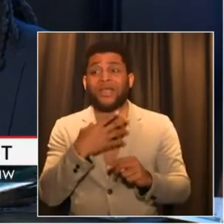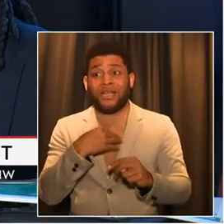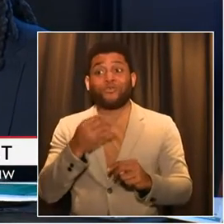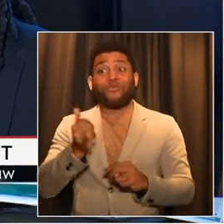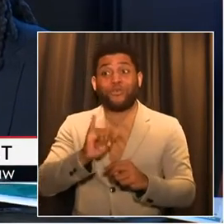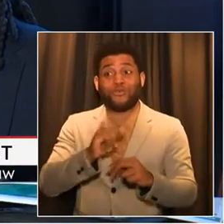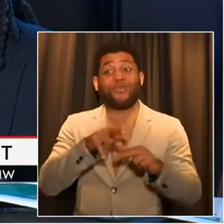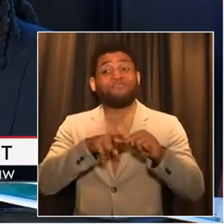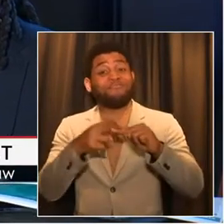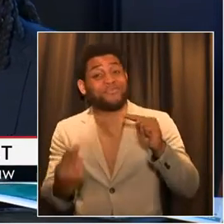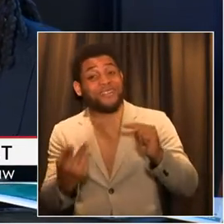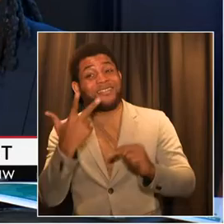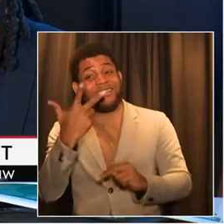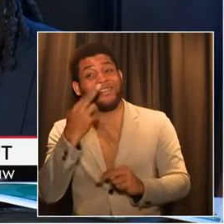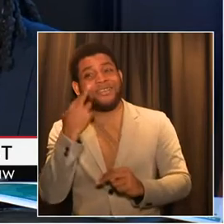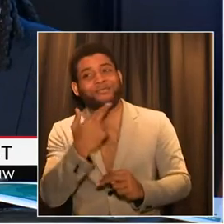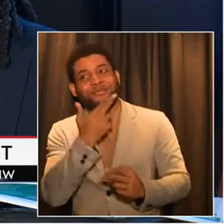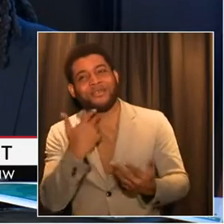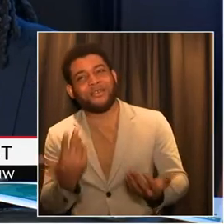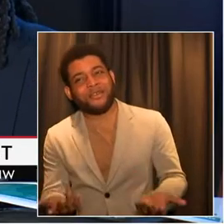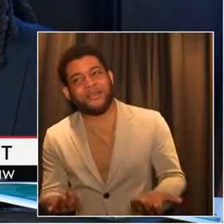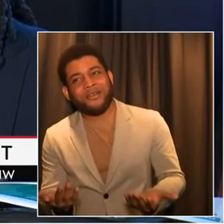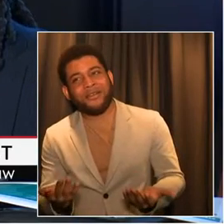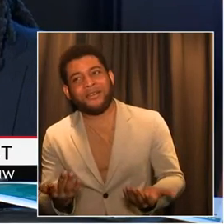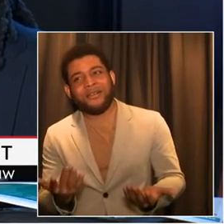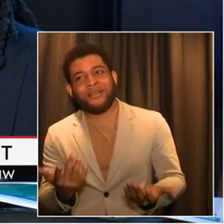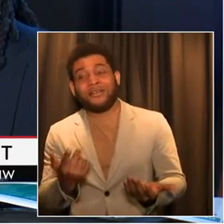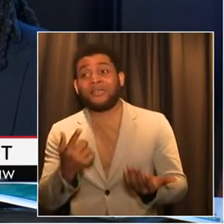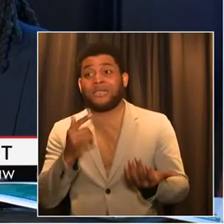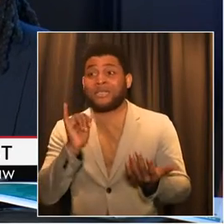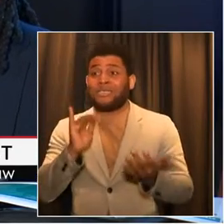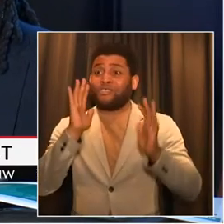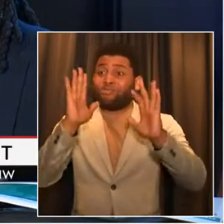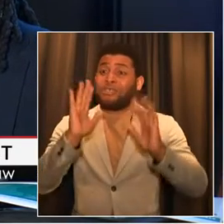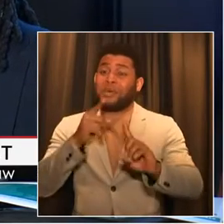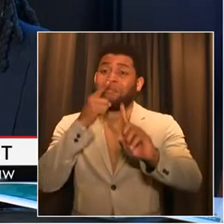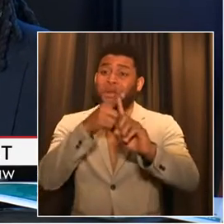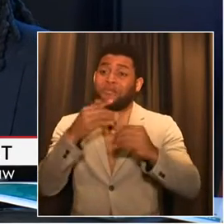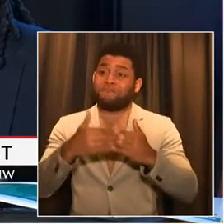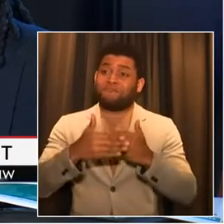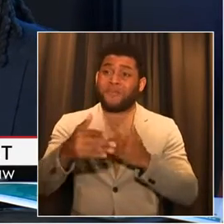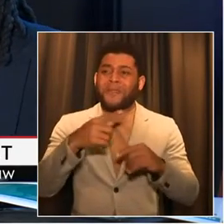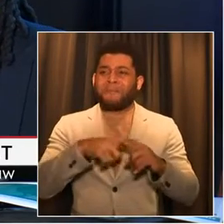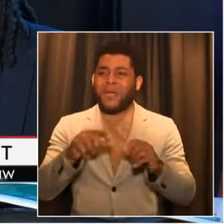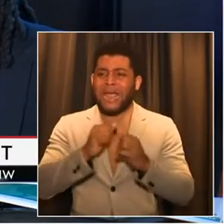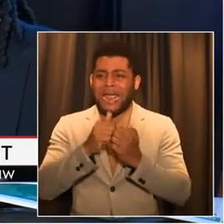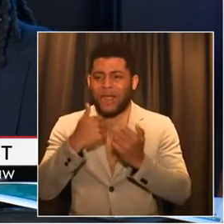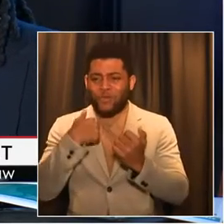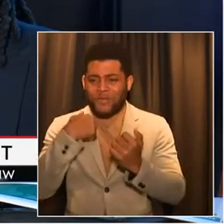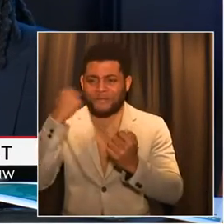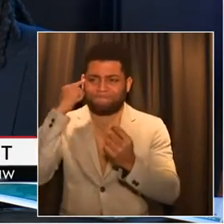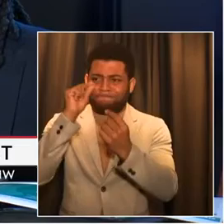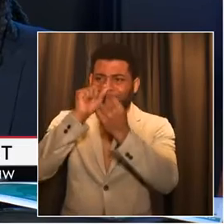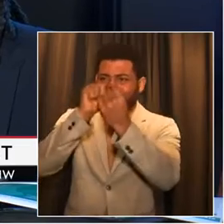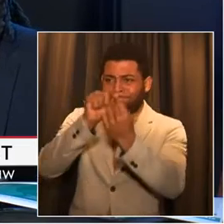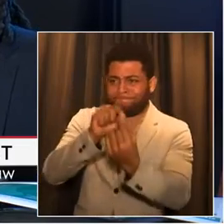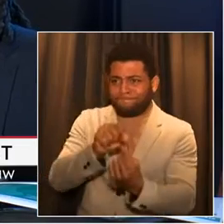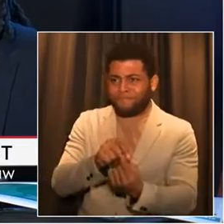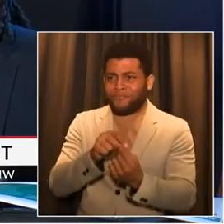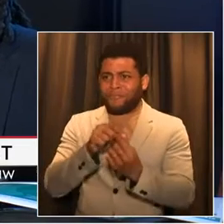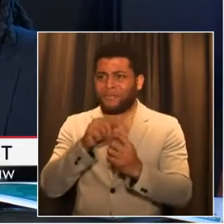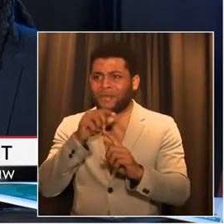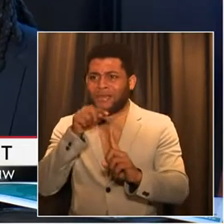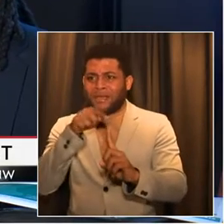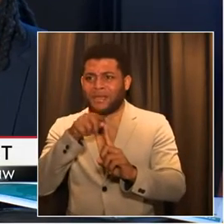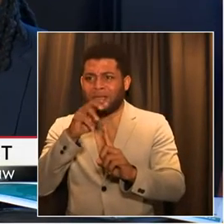noble task ahead, I just want to hear more specifics about how do we get these minority businesses to participate. There's some tangible